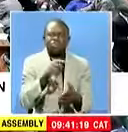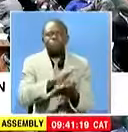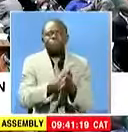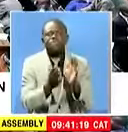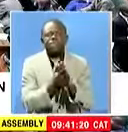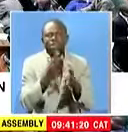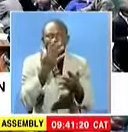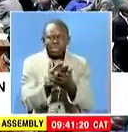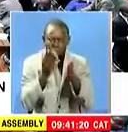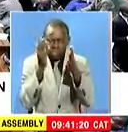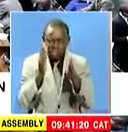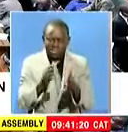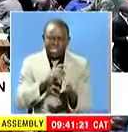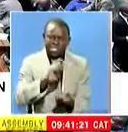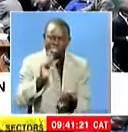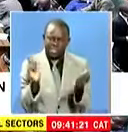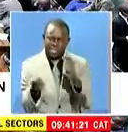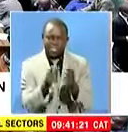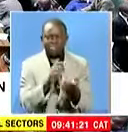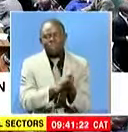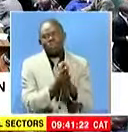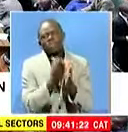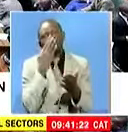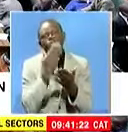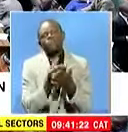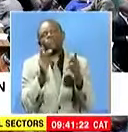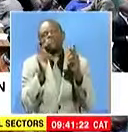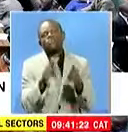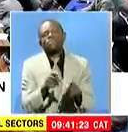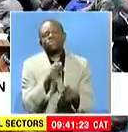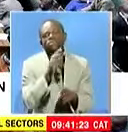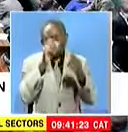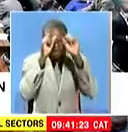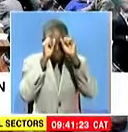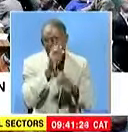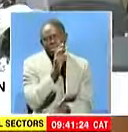they must work independently. Absolutely, because in the past we did hear